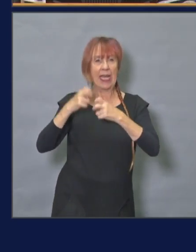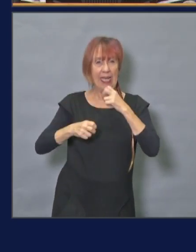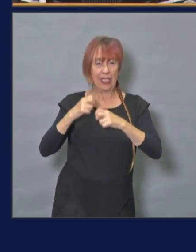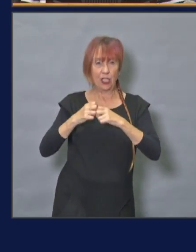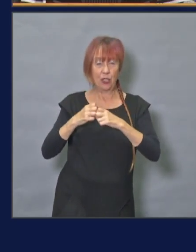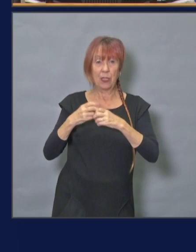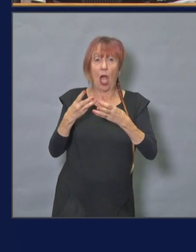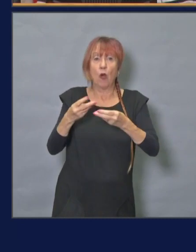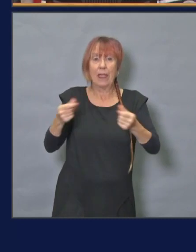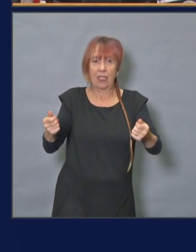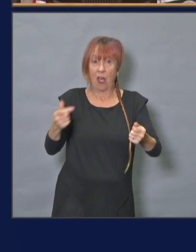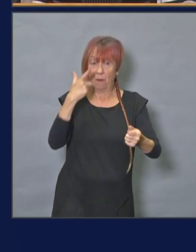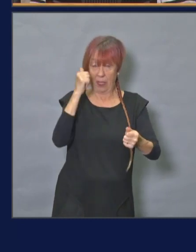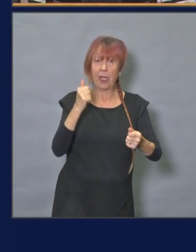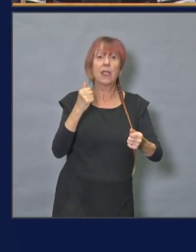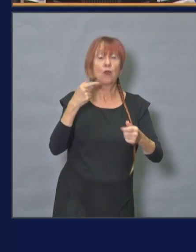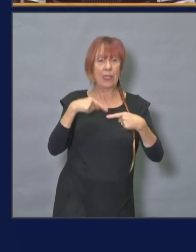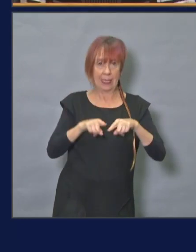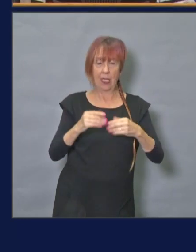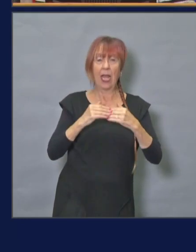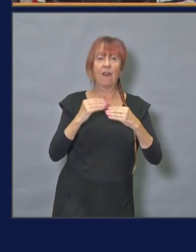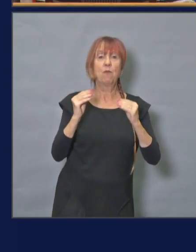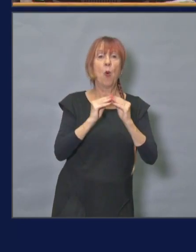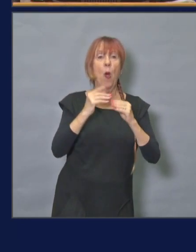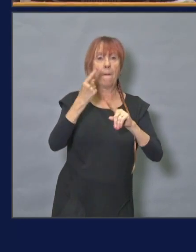go. Next slide, please.